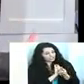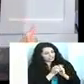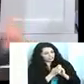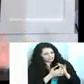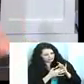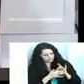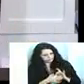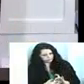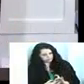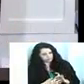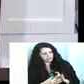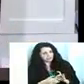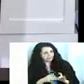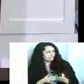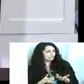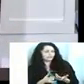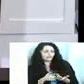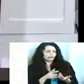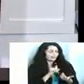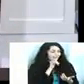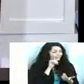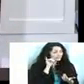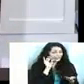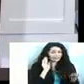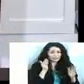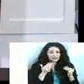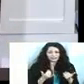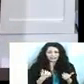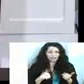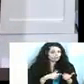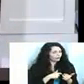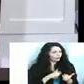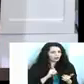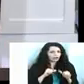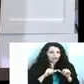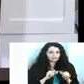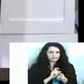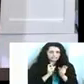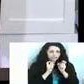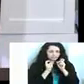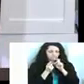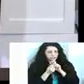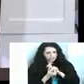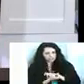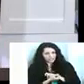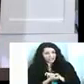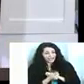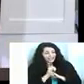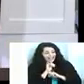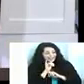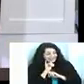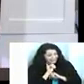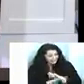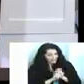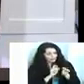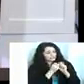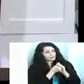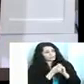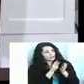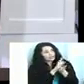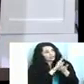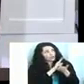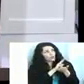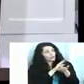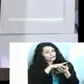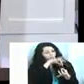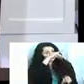yesterday is not who we are today. And that changing experience is the transformation that the Holy Spirit offers